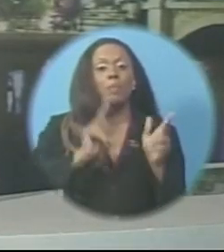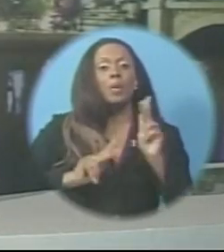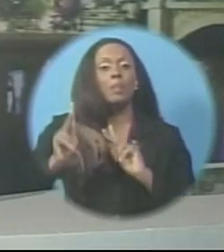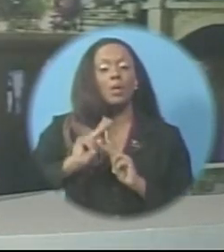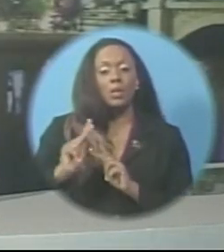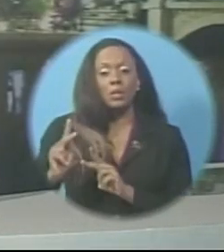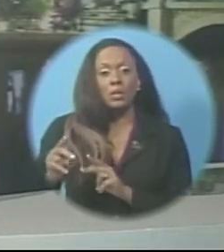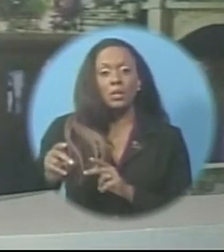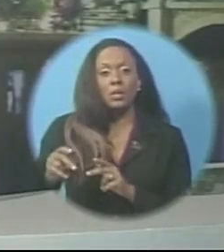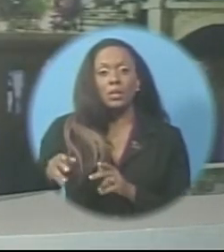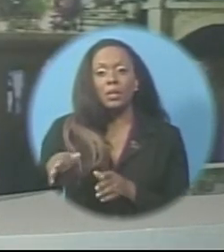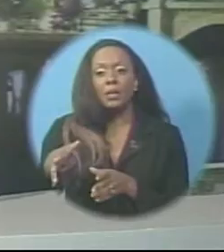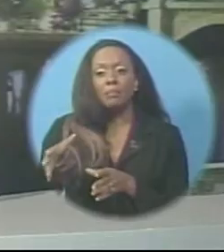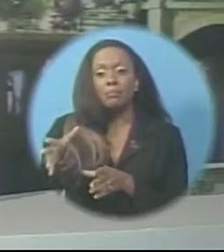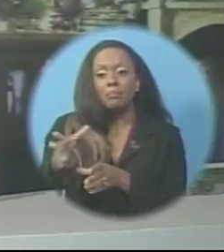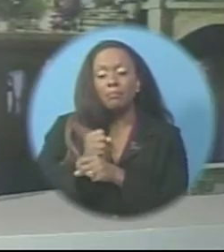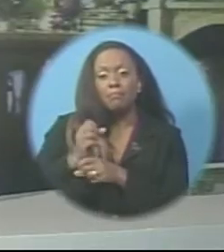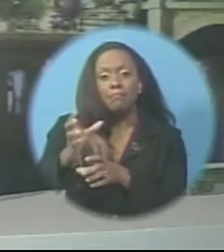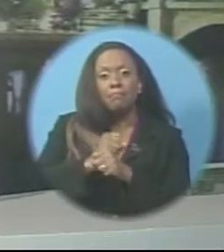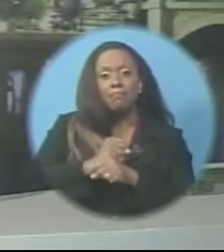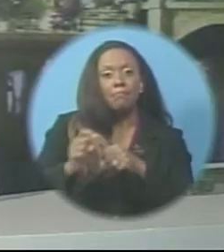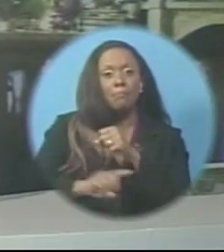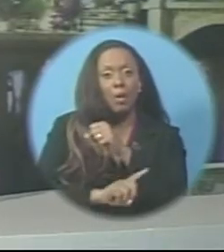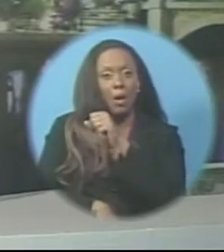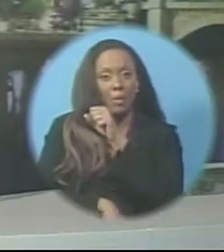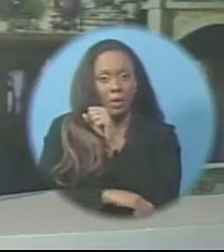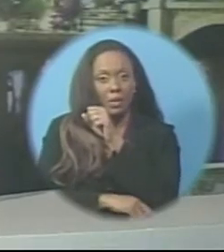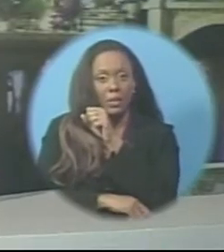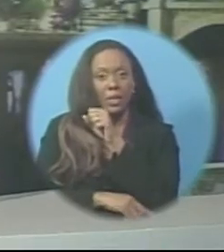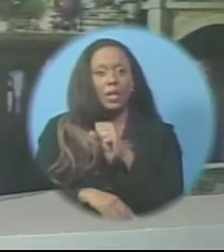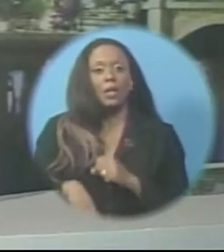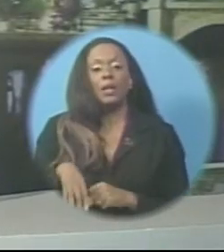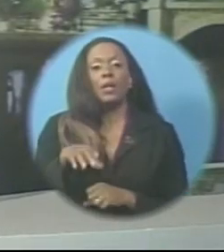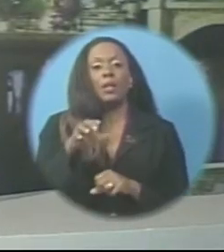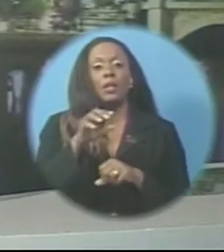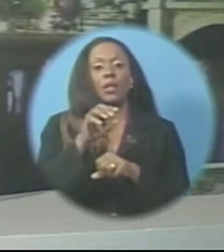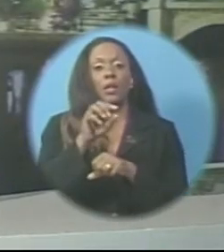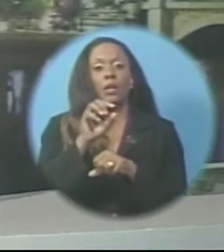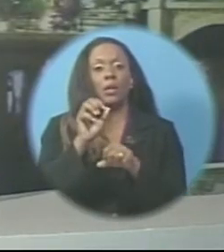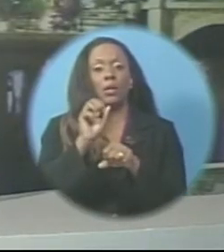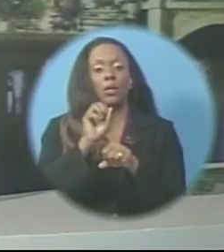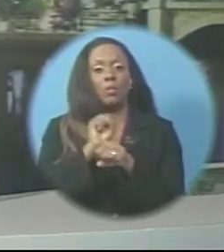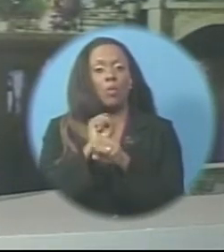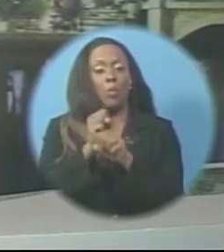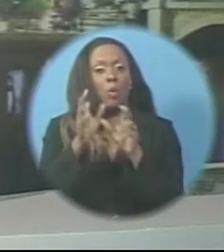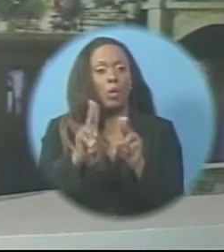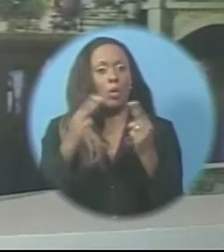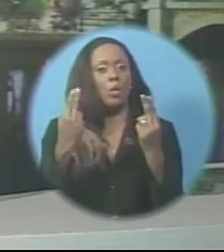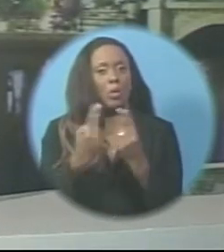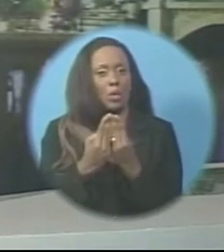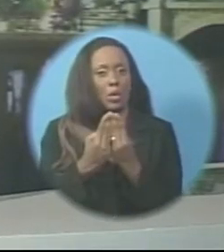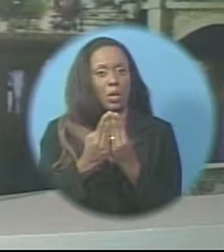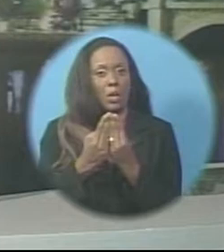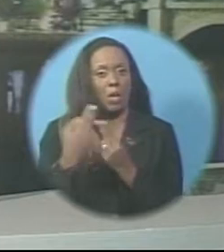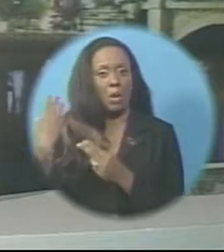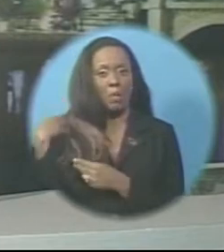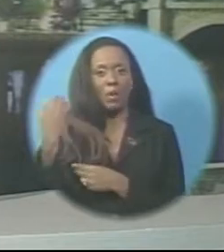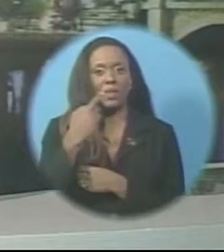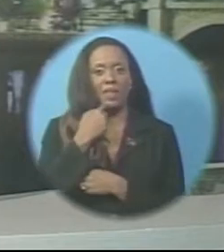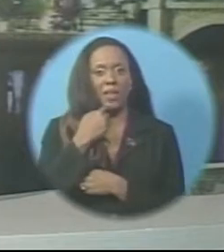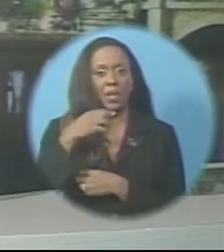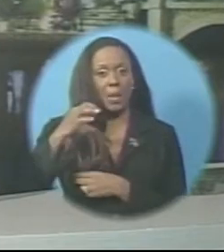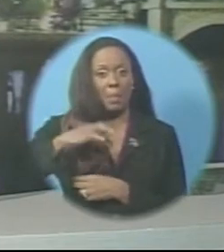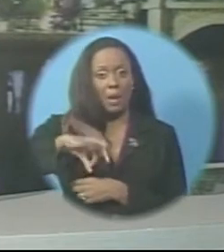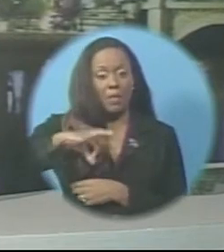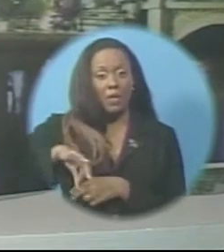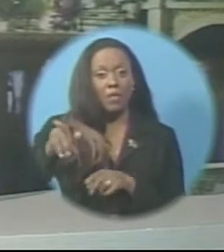6 months with the possibility of an extension. BWU General Secretary Tony Moore acknowledges there are benefits from this